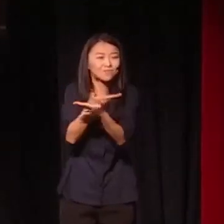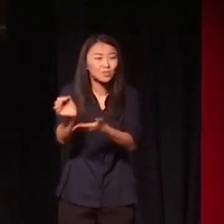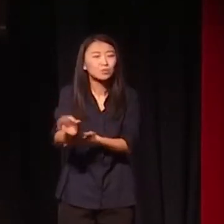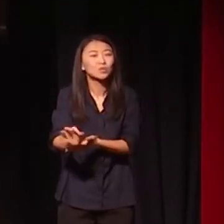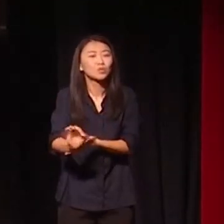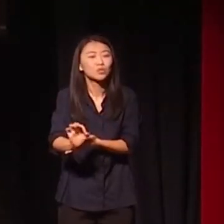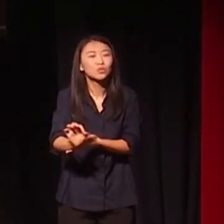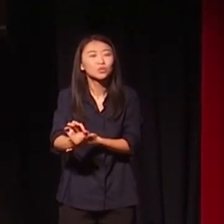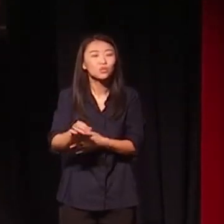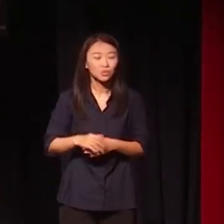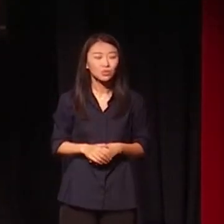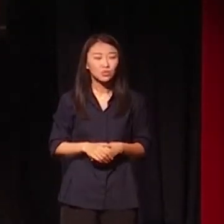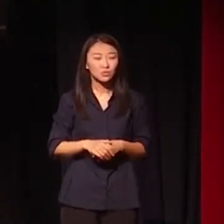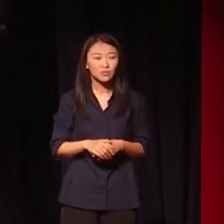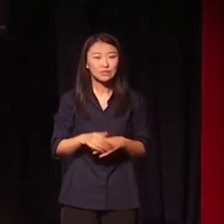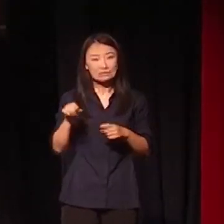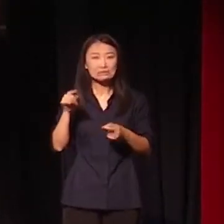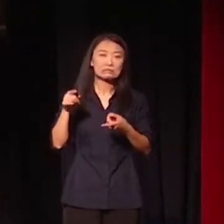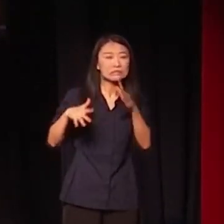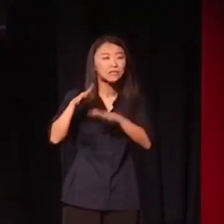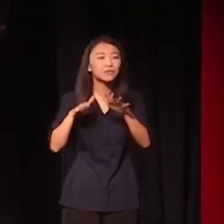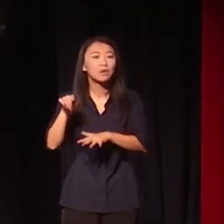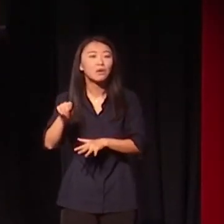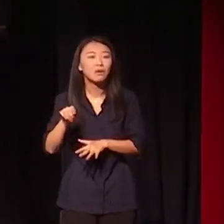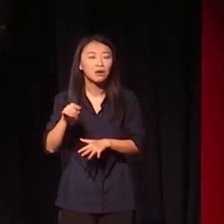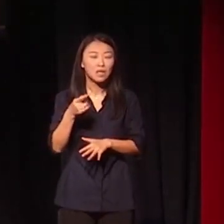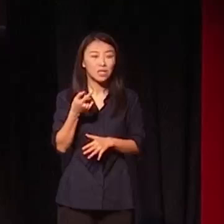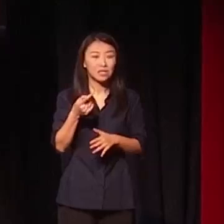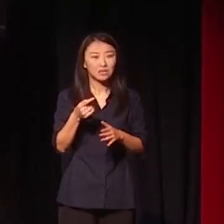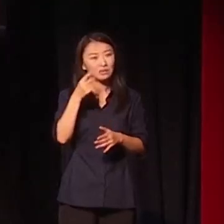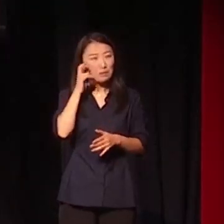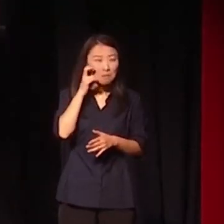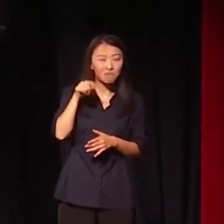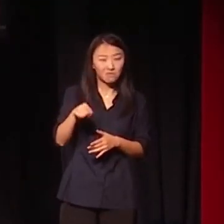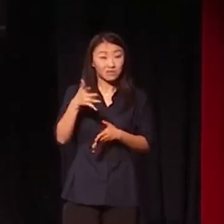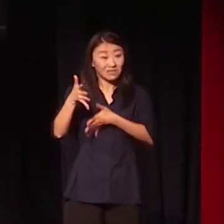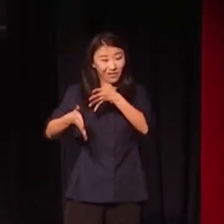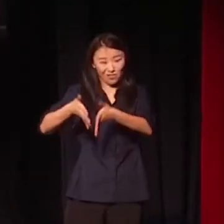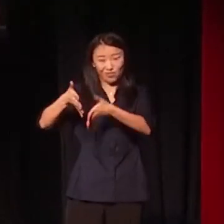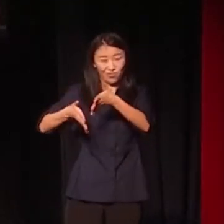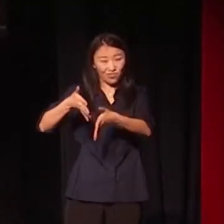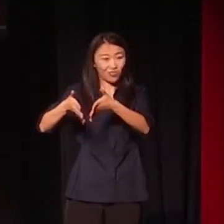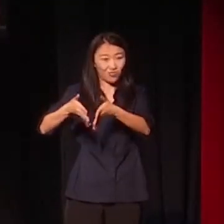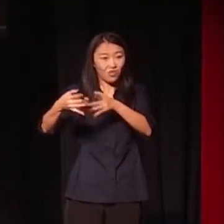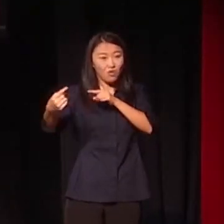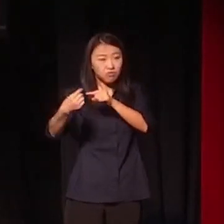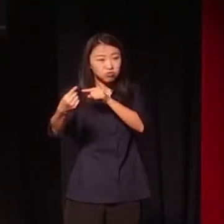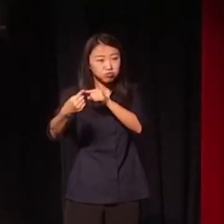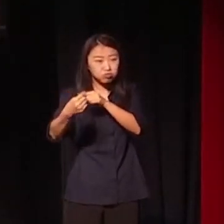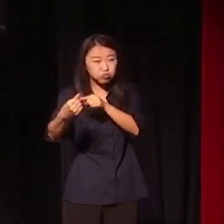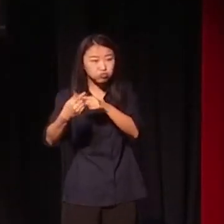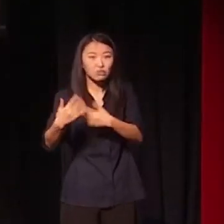research, I think, because it's actually demonstrating that when we think about sign language access and deaf